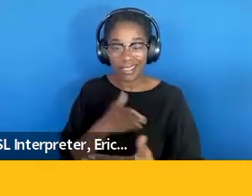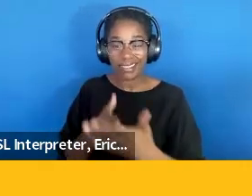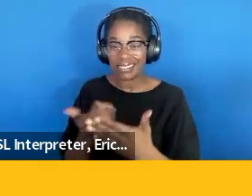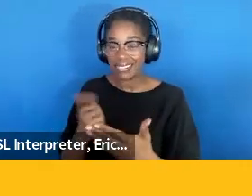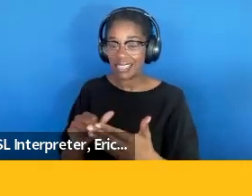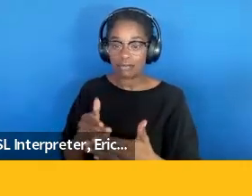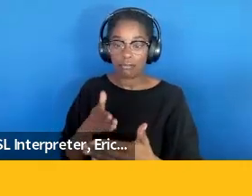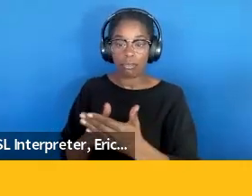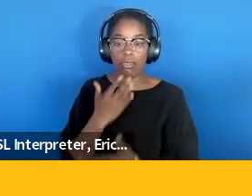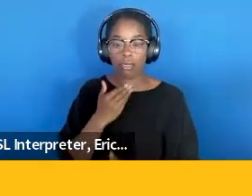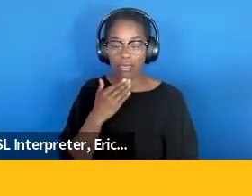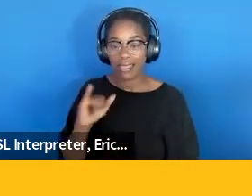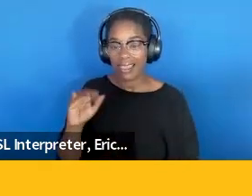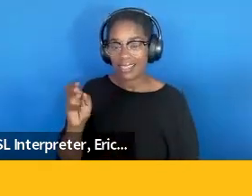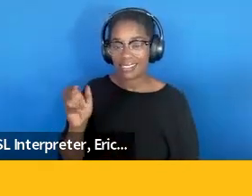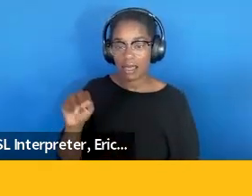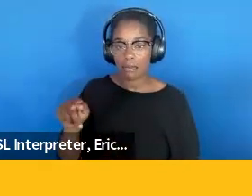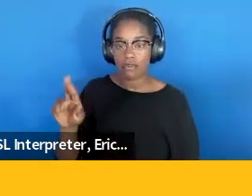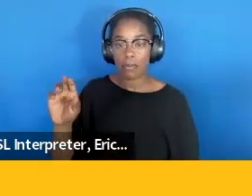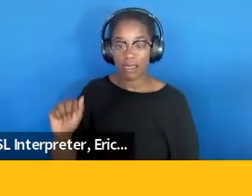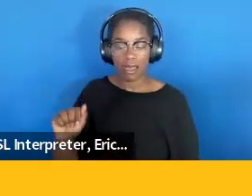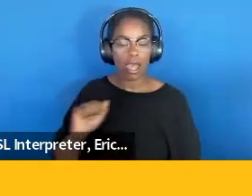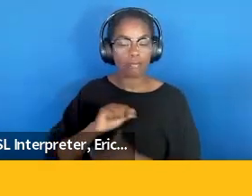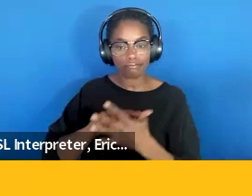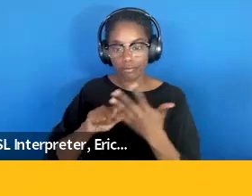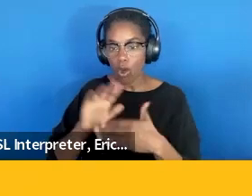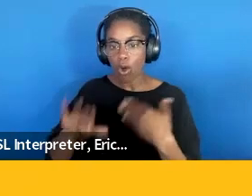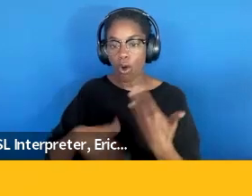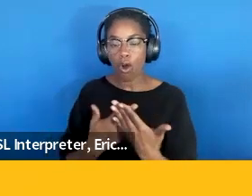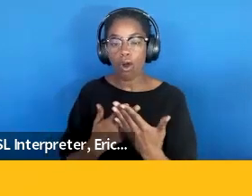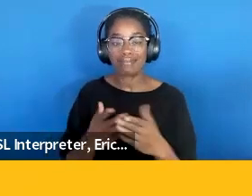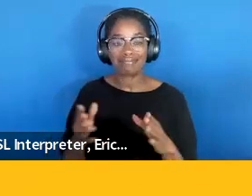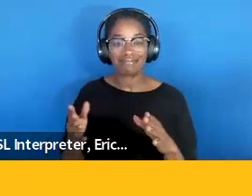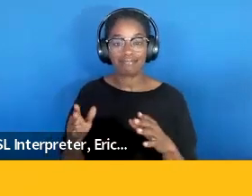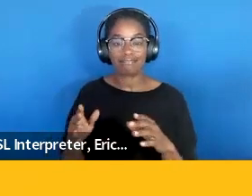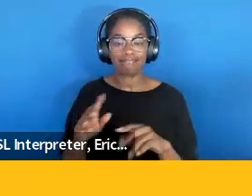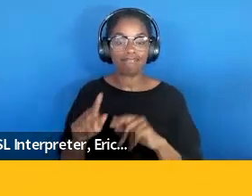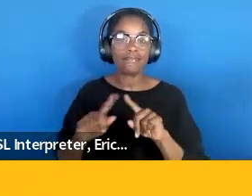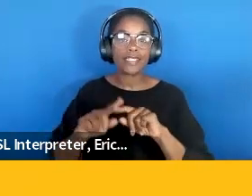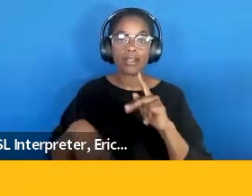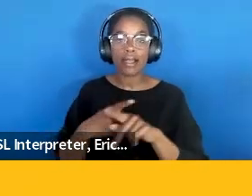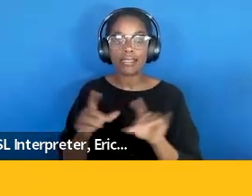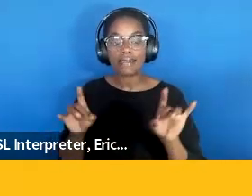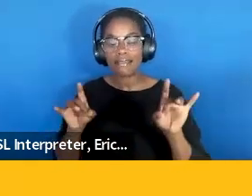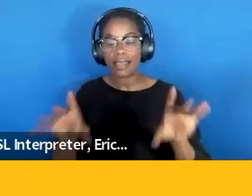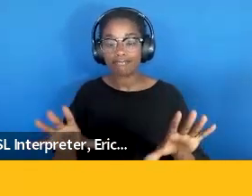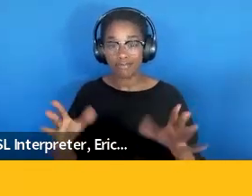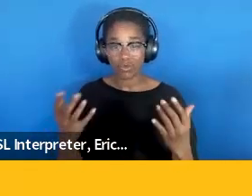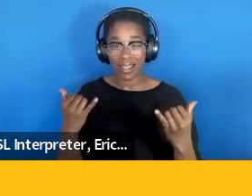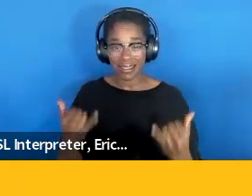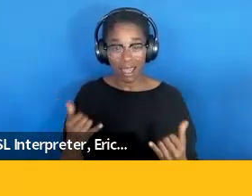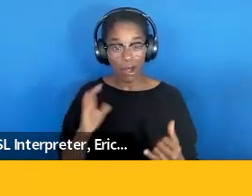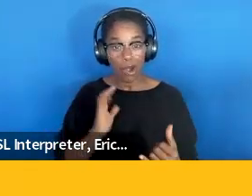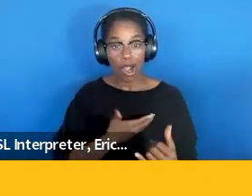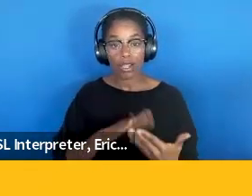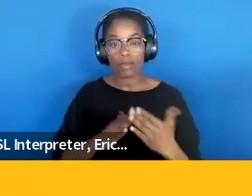anti-Semitism, Islamophobia, and all forms of hate, discrimination, and intolerance. We actively cultivate a community in which everyone feels